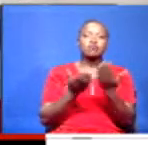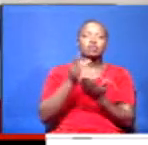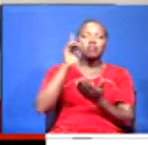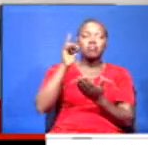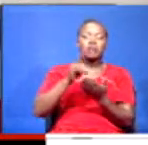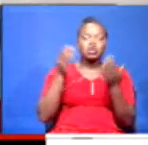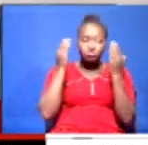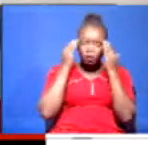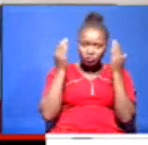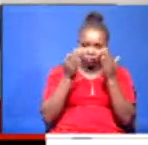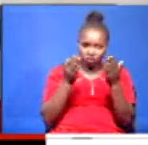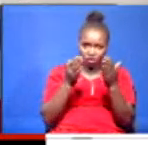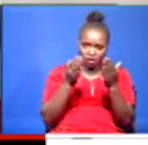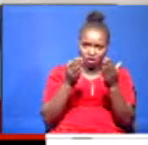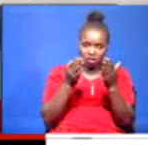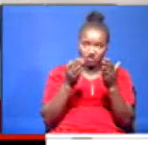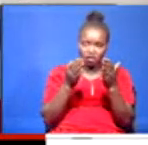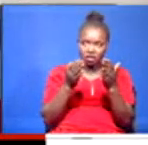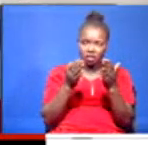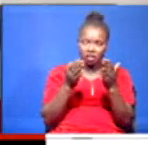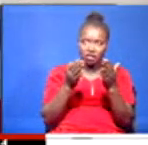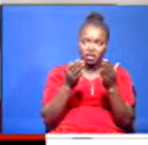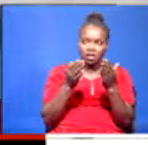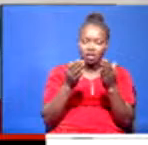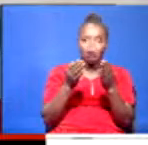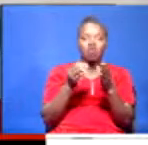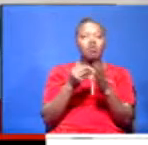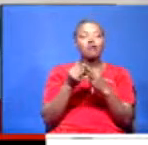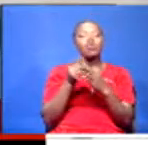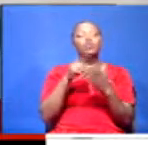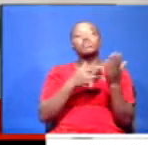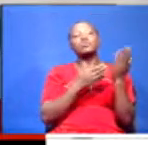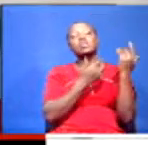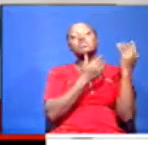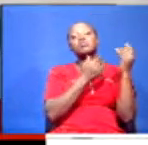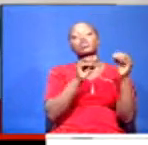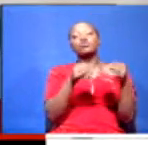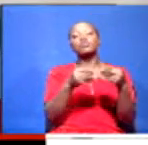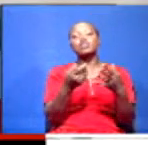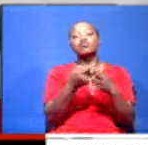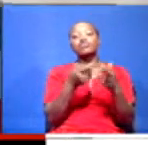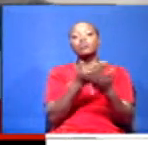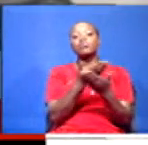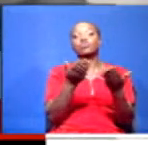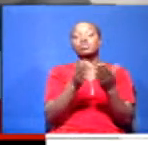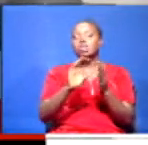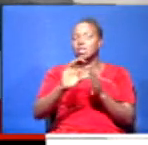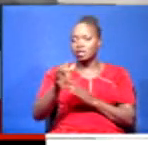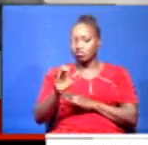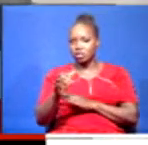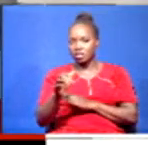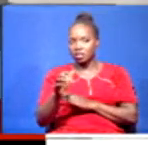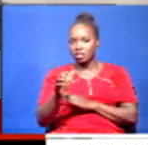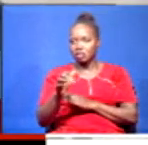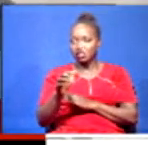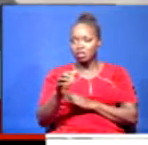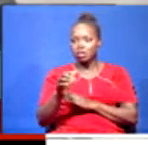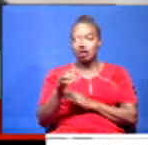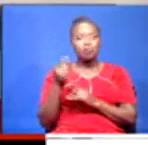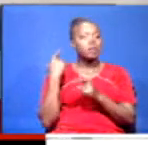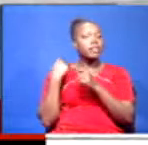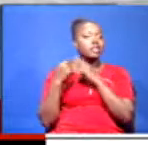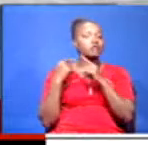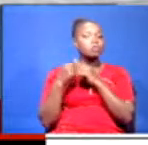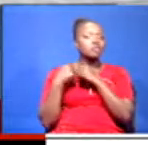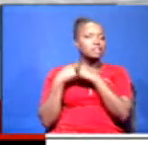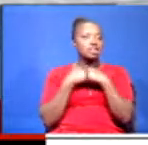focused, rest on what you expect to deliver from those counties might actually experience some